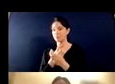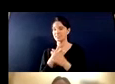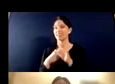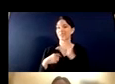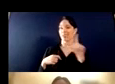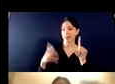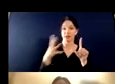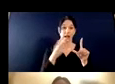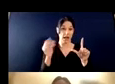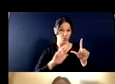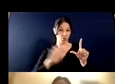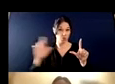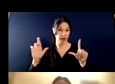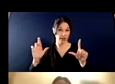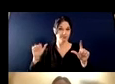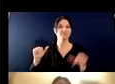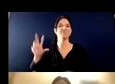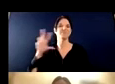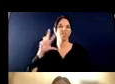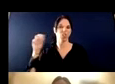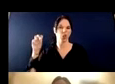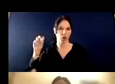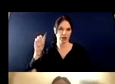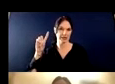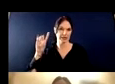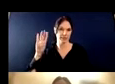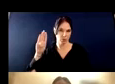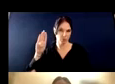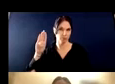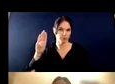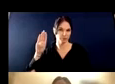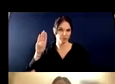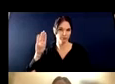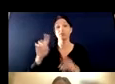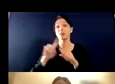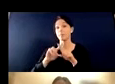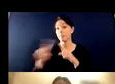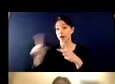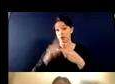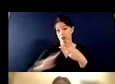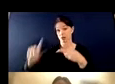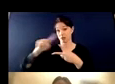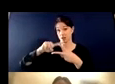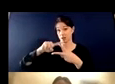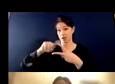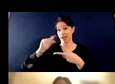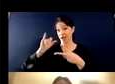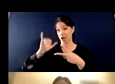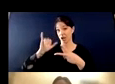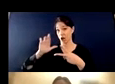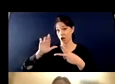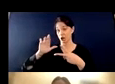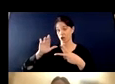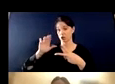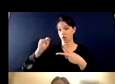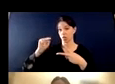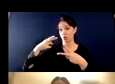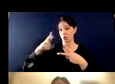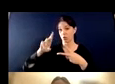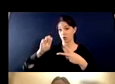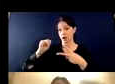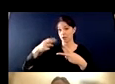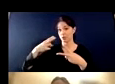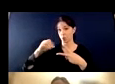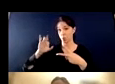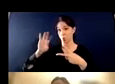ear are at 30 decibels, whereas their air conduction thresholds in the left and right ear